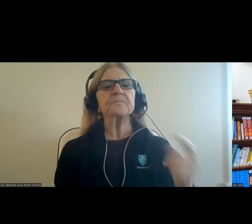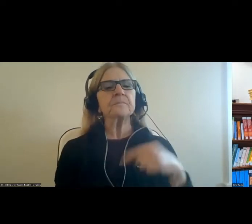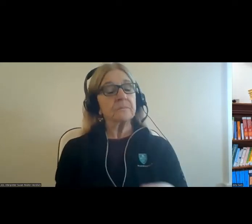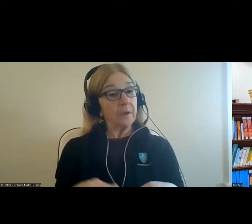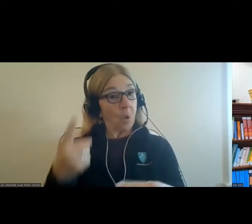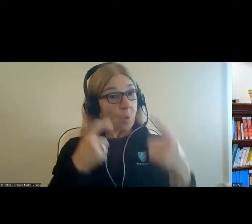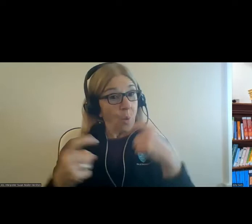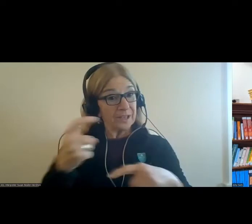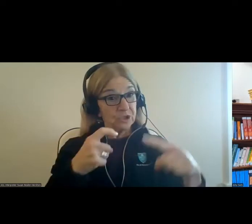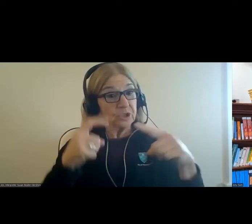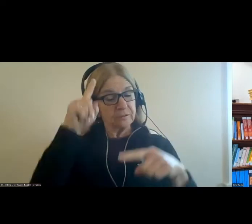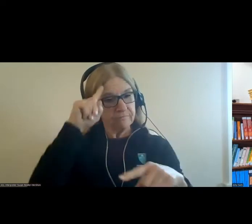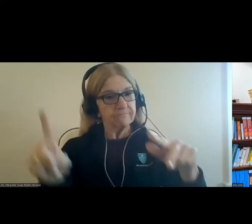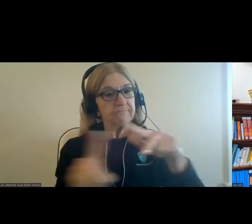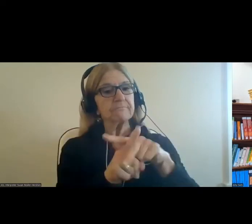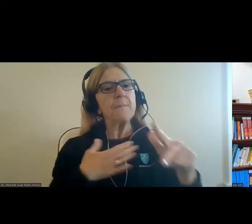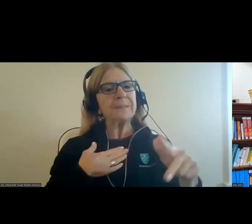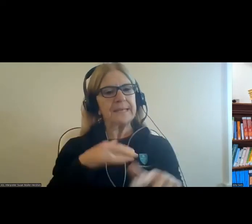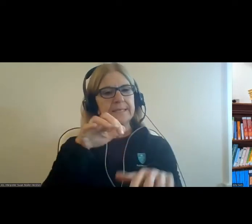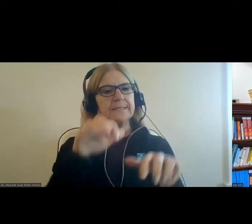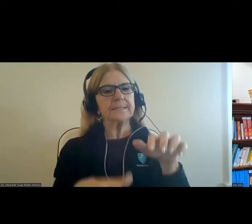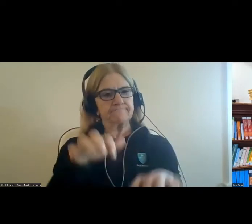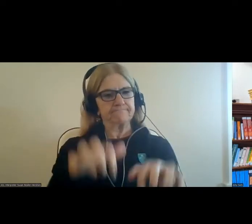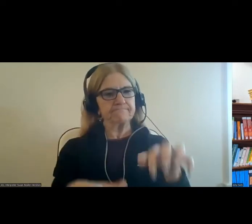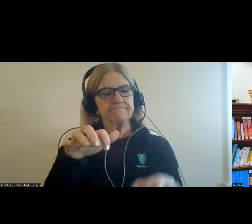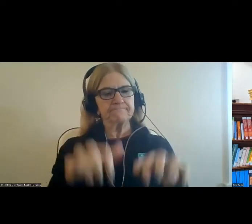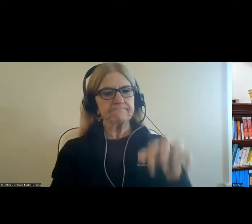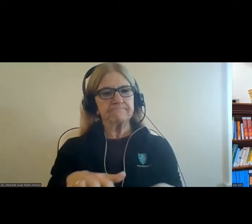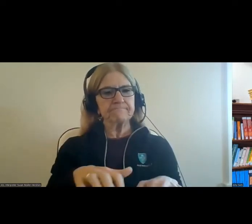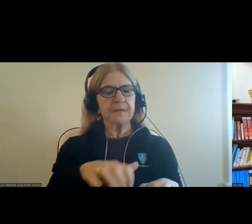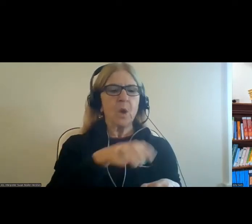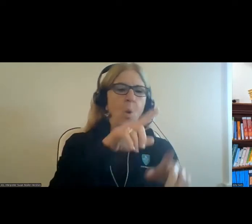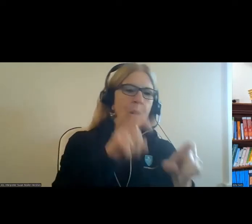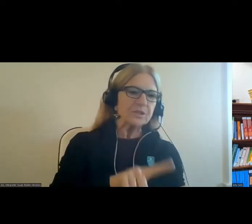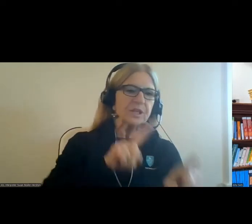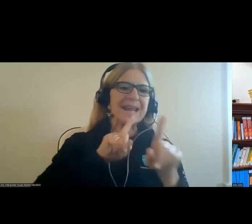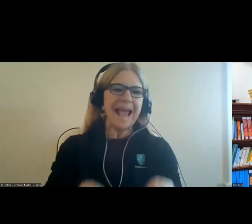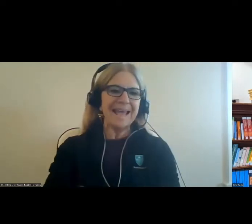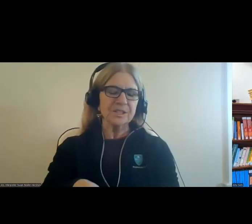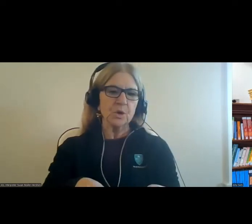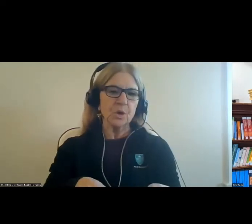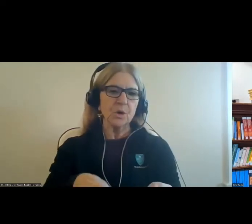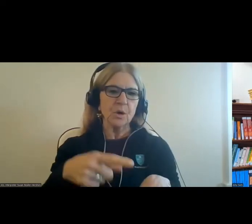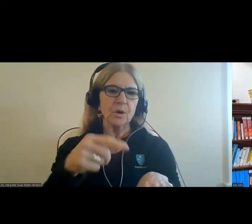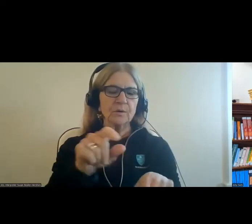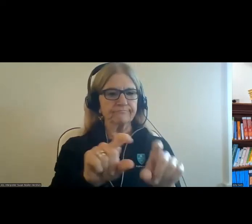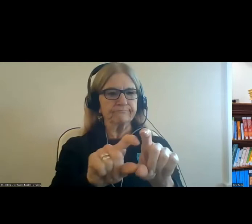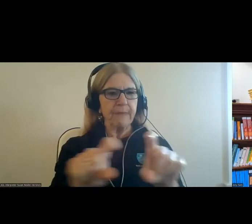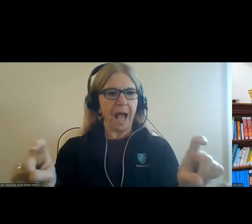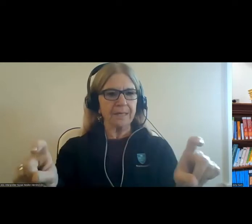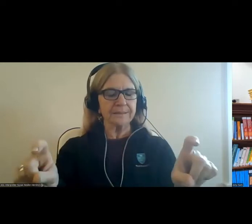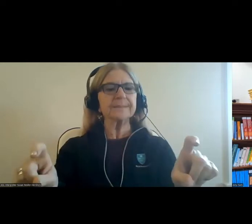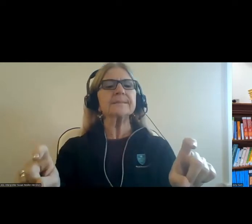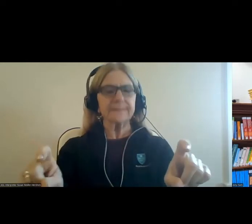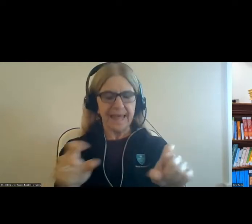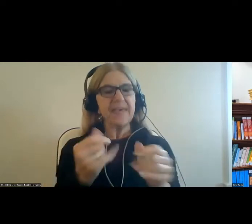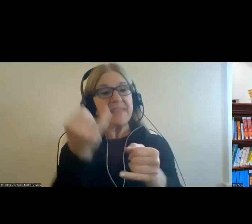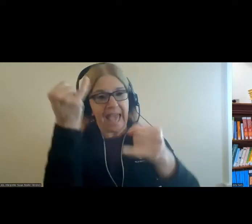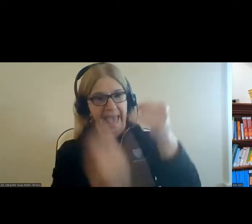panelists today, please enter them in the Q&A box located at the bottom of your screen. Colleen will help moderate them towards the end of the